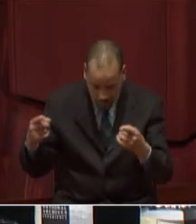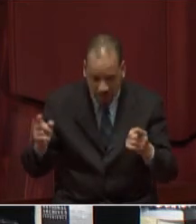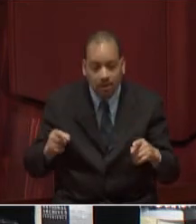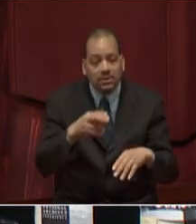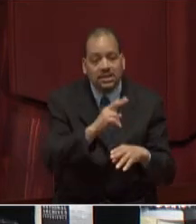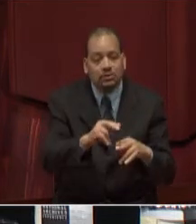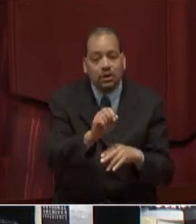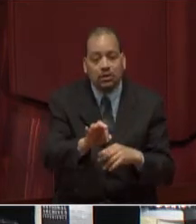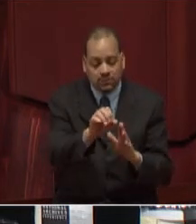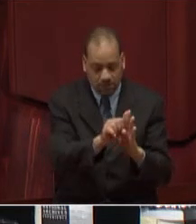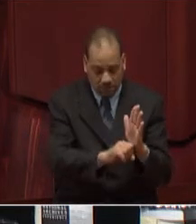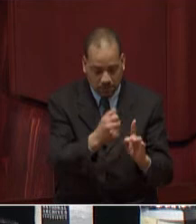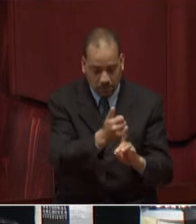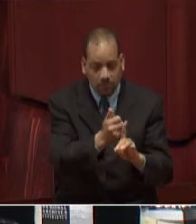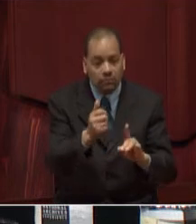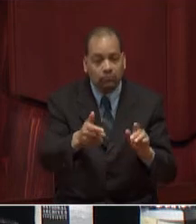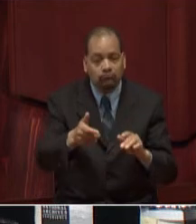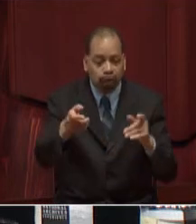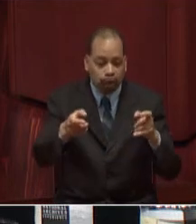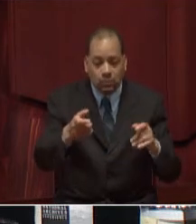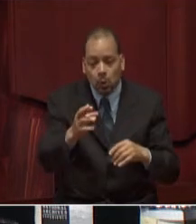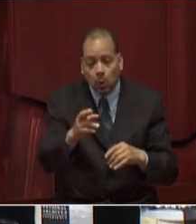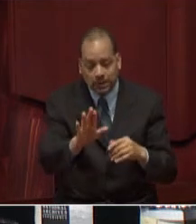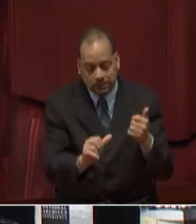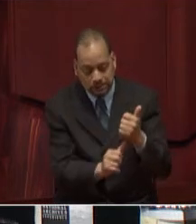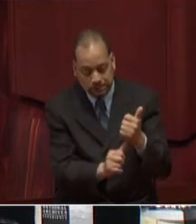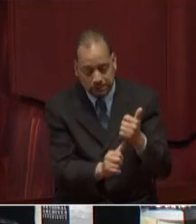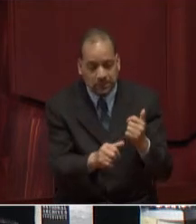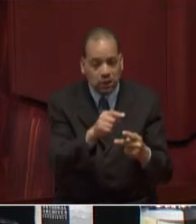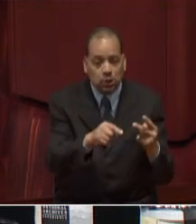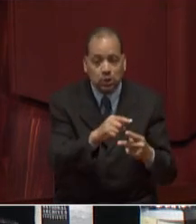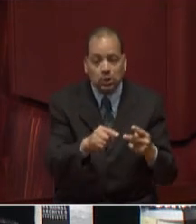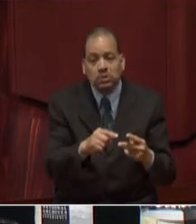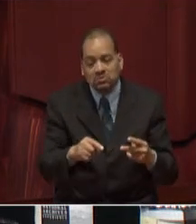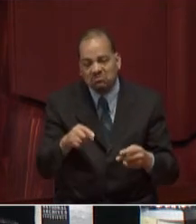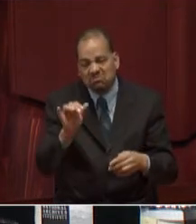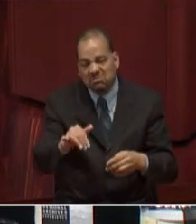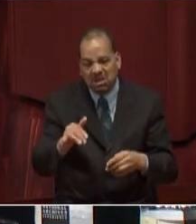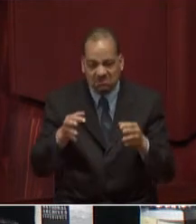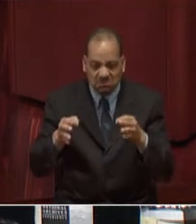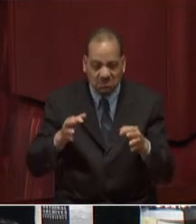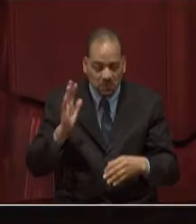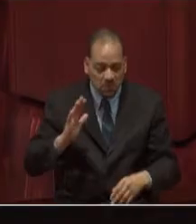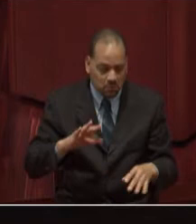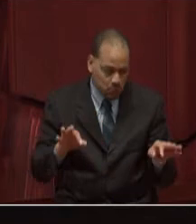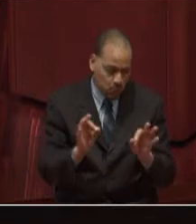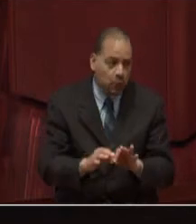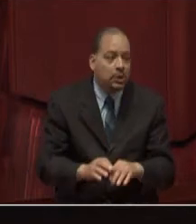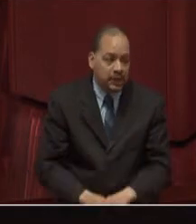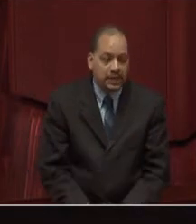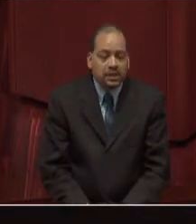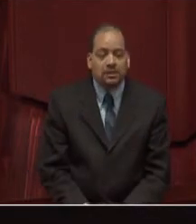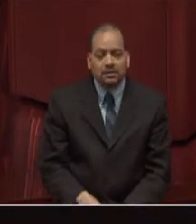State or his deputy, as opposed to the NSC. And as I said earlier, that's what is crucial. Mm-hmm. And then, Bud, you're a